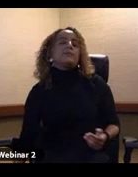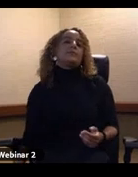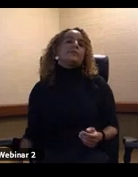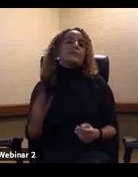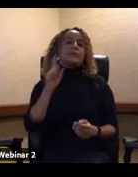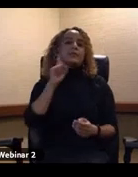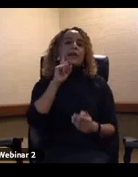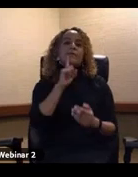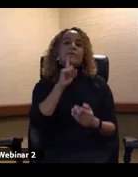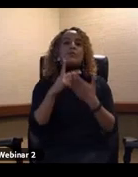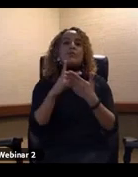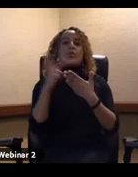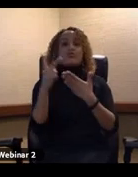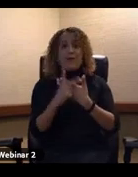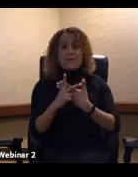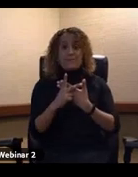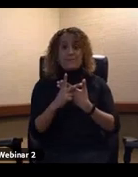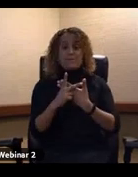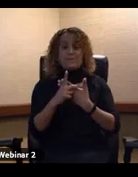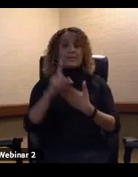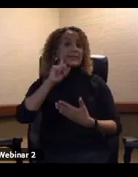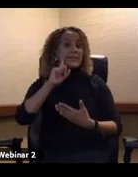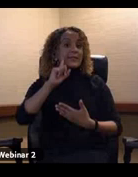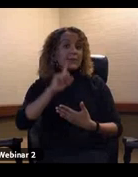Deaf programs, meaning a program that is